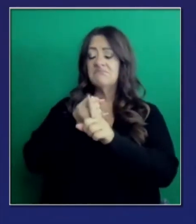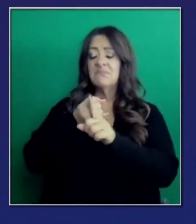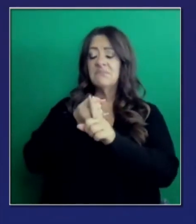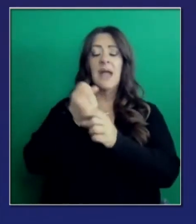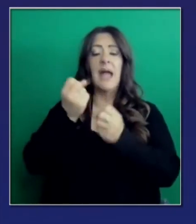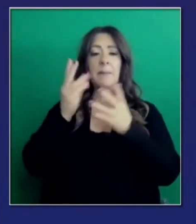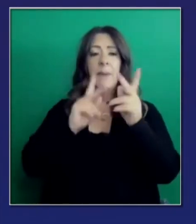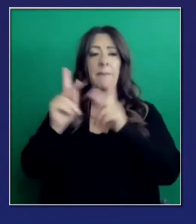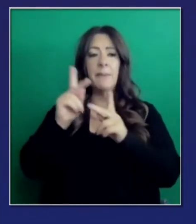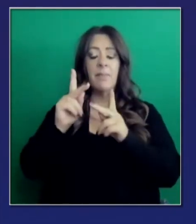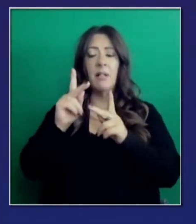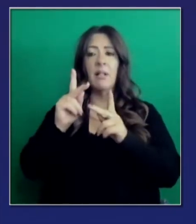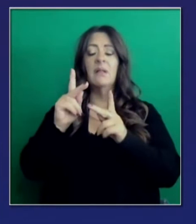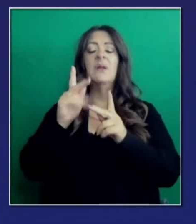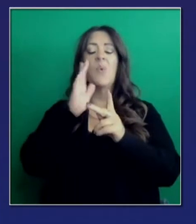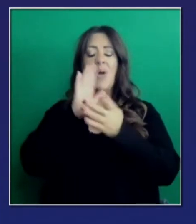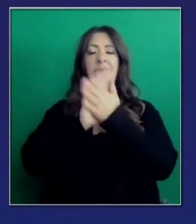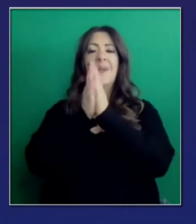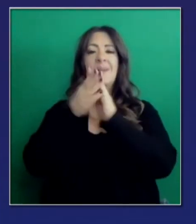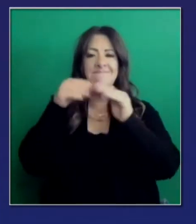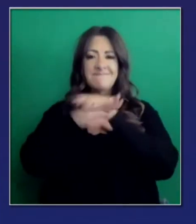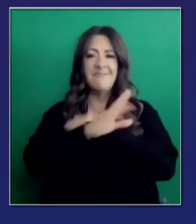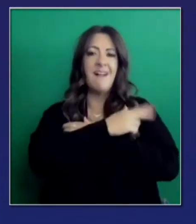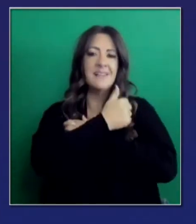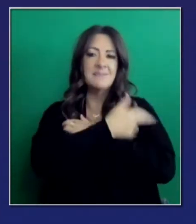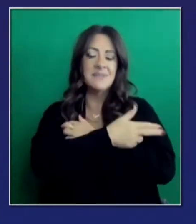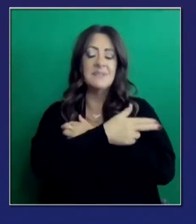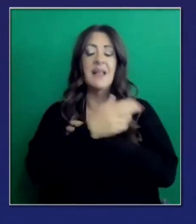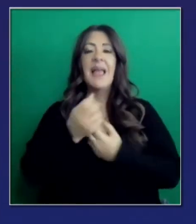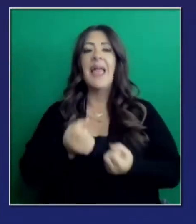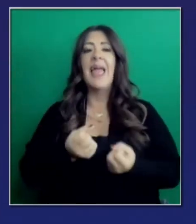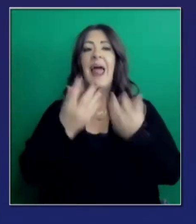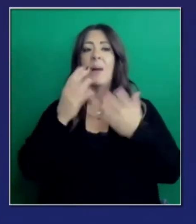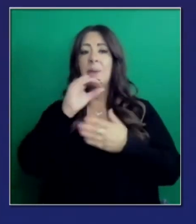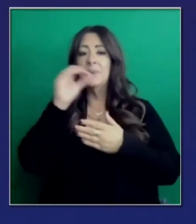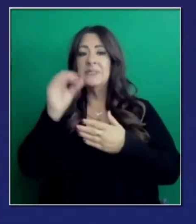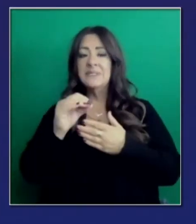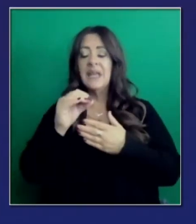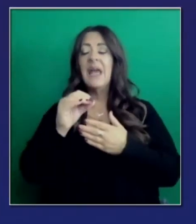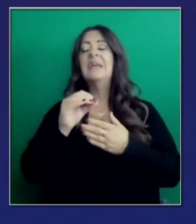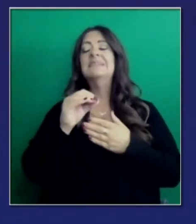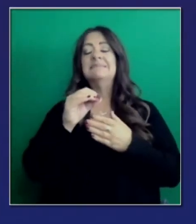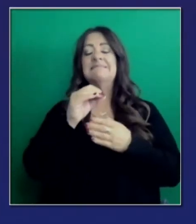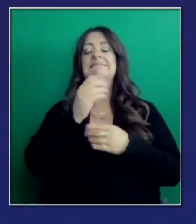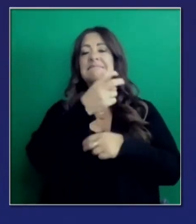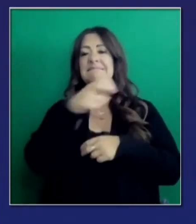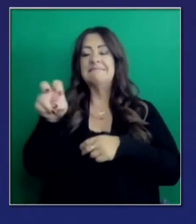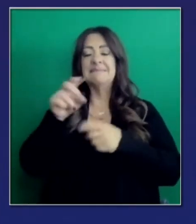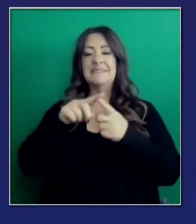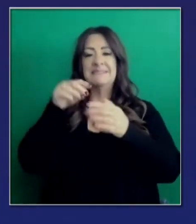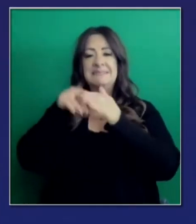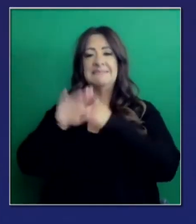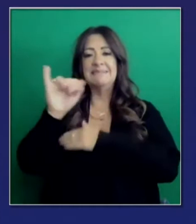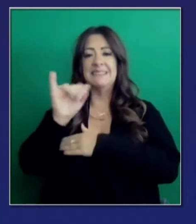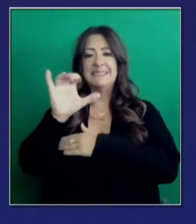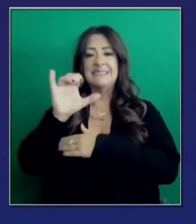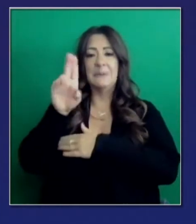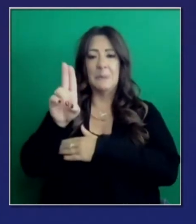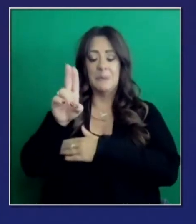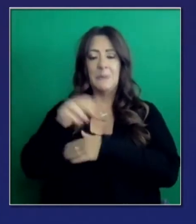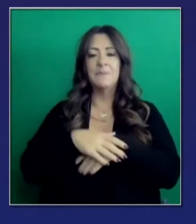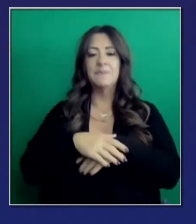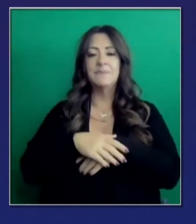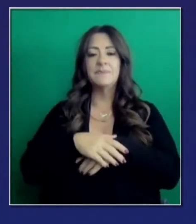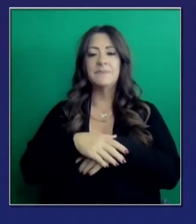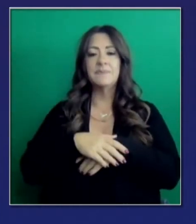that end up in the hospitals, and then a percentage still that end up in ICUs. And you see a 9.5%, close